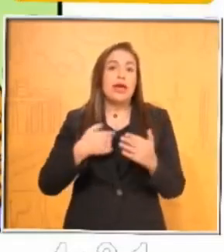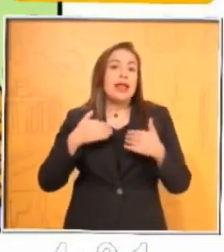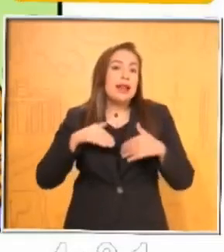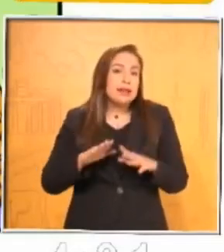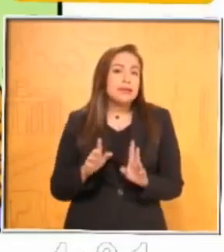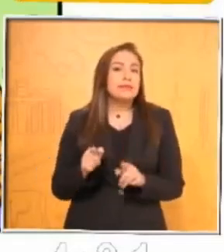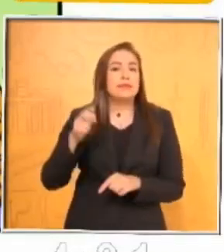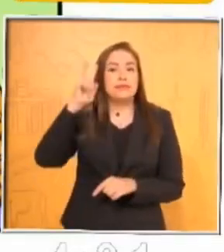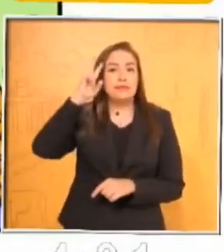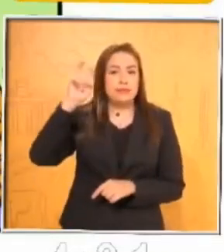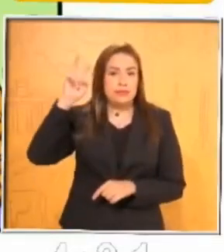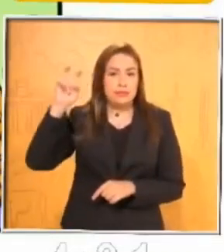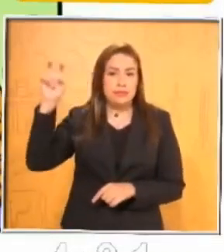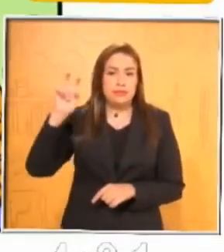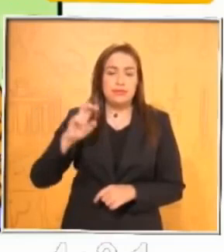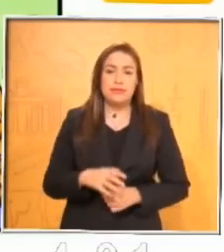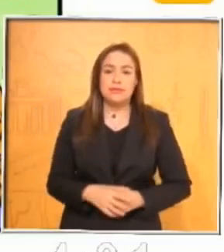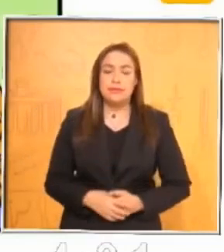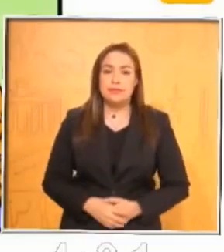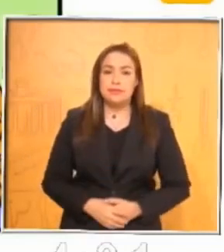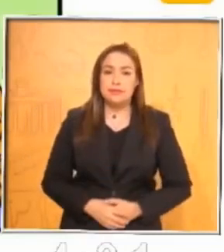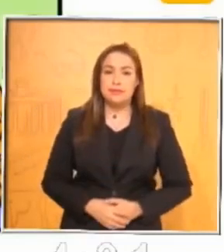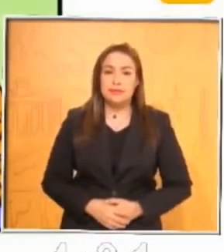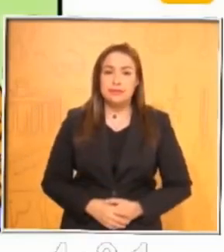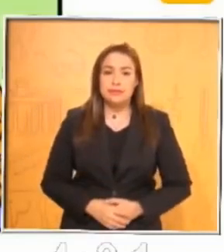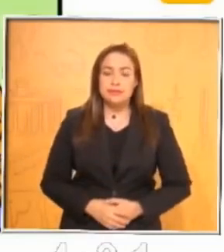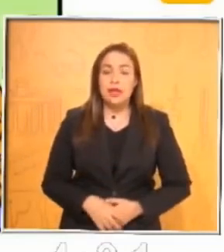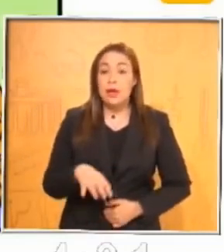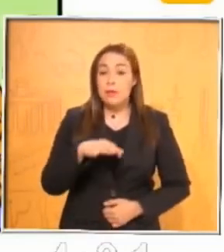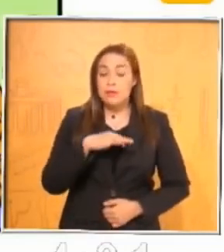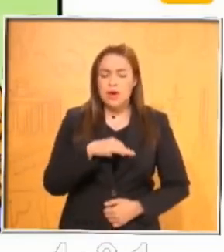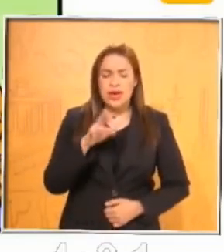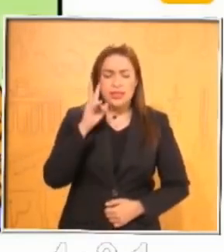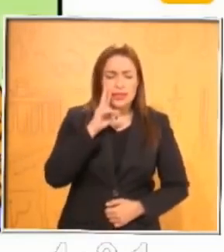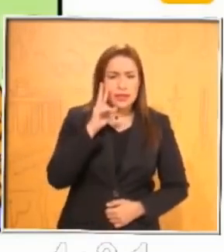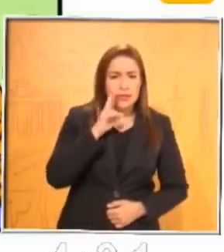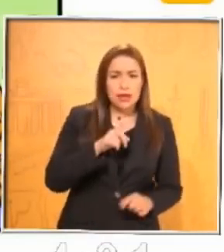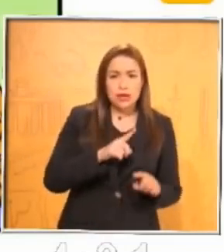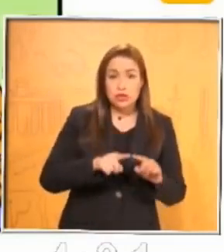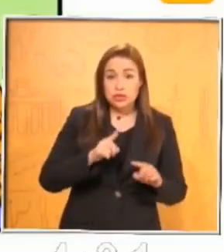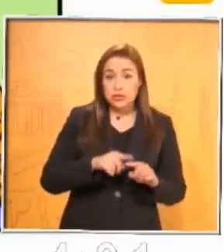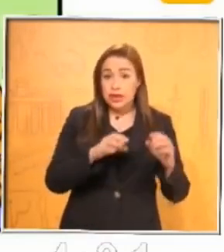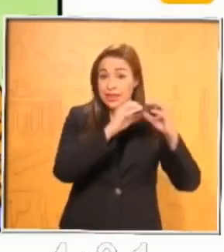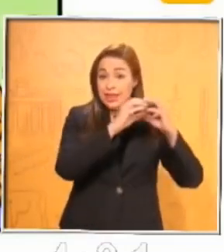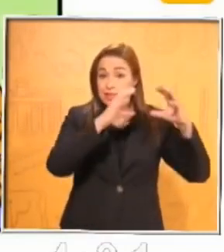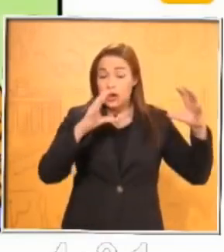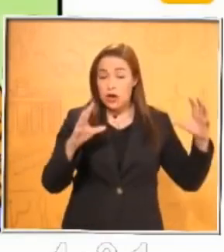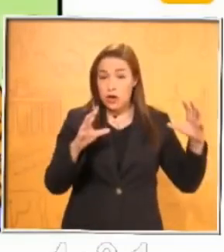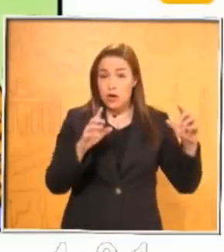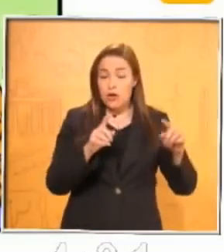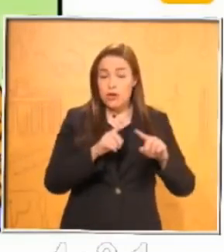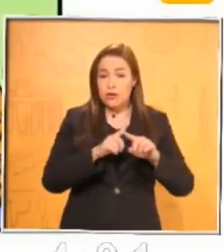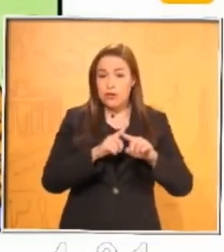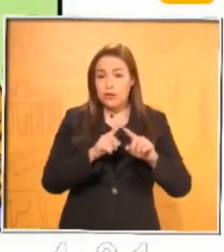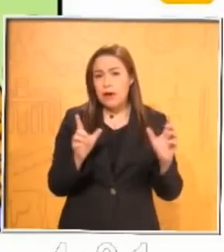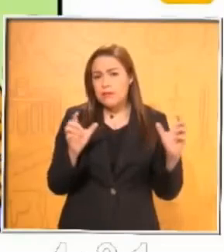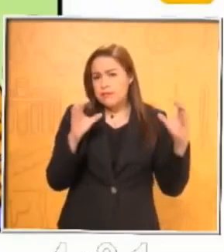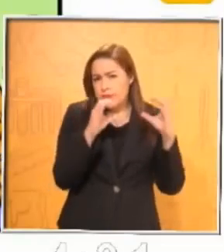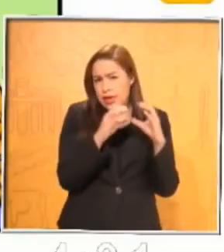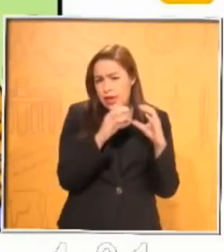dreaming. You can find the thought balloon with a cloud and little